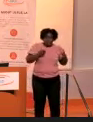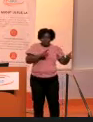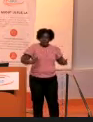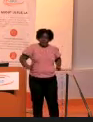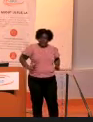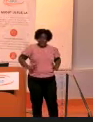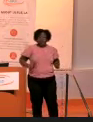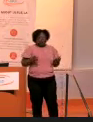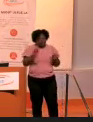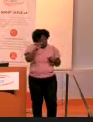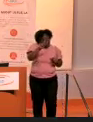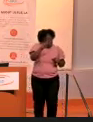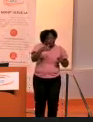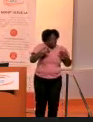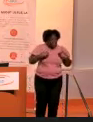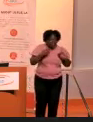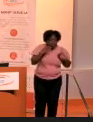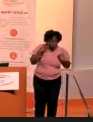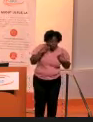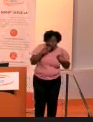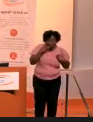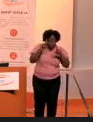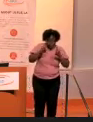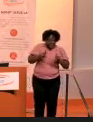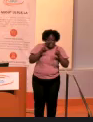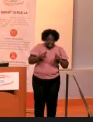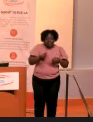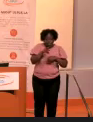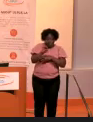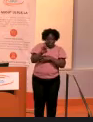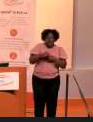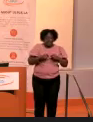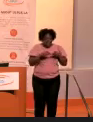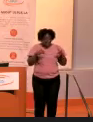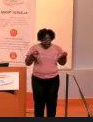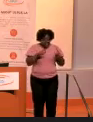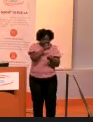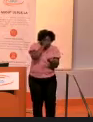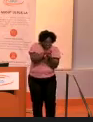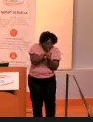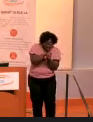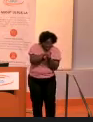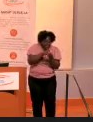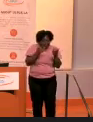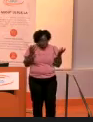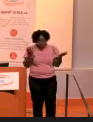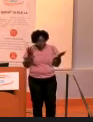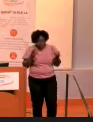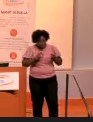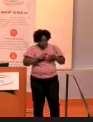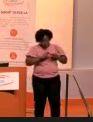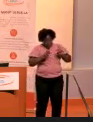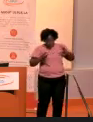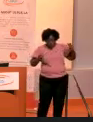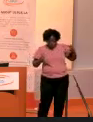So yeah, there are home strips that you can do. They're not as accurate as the protein to